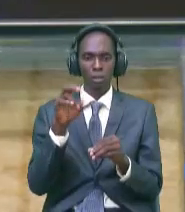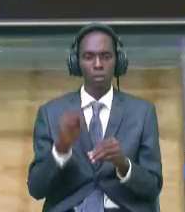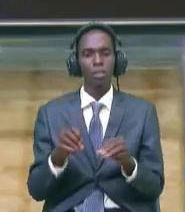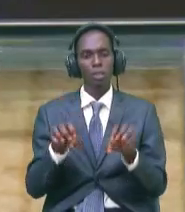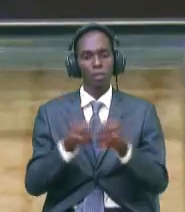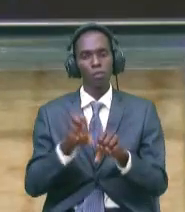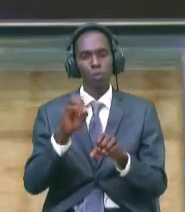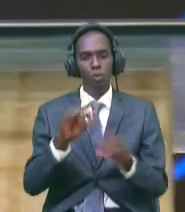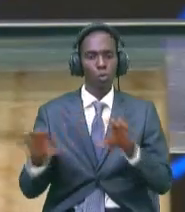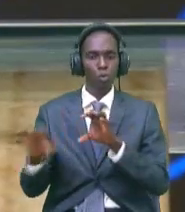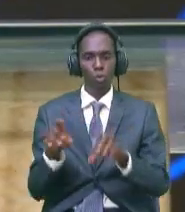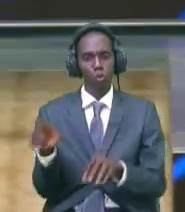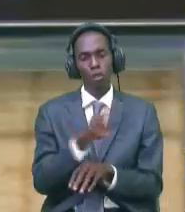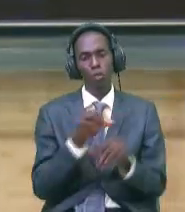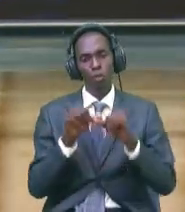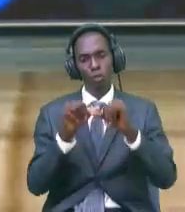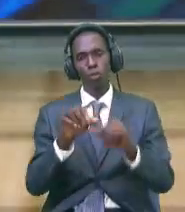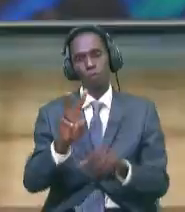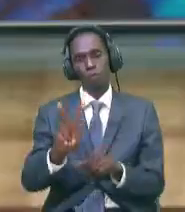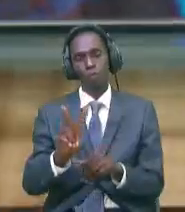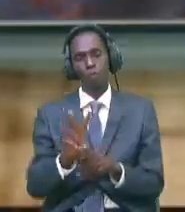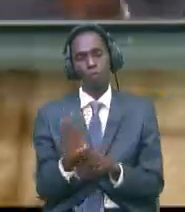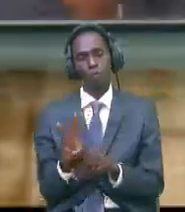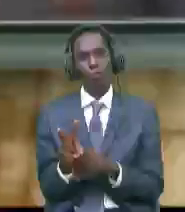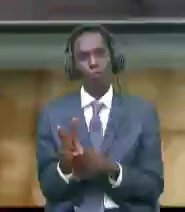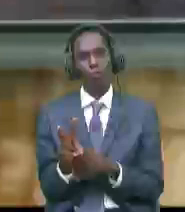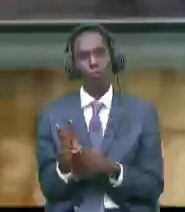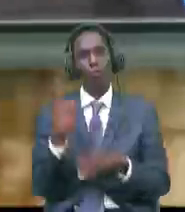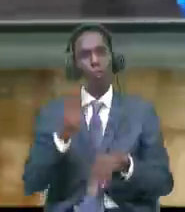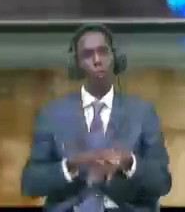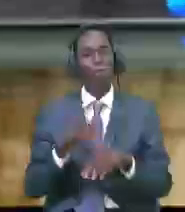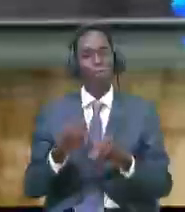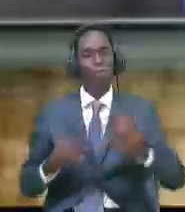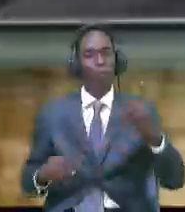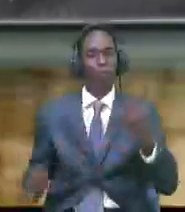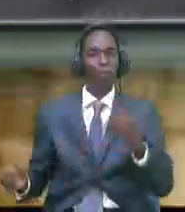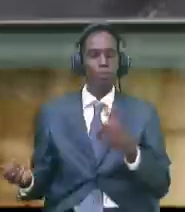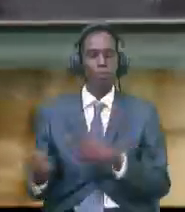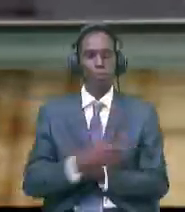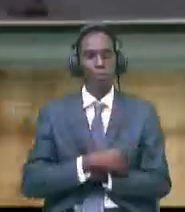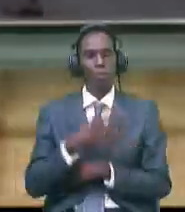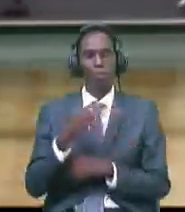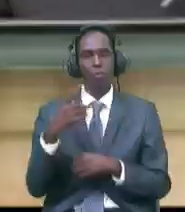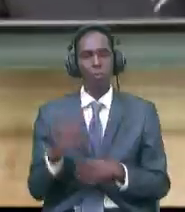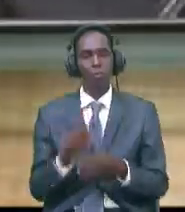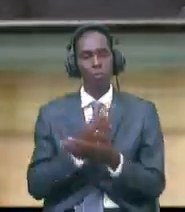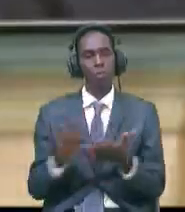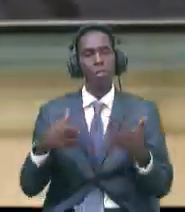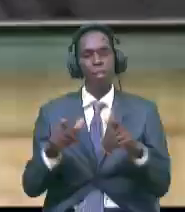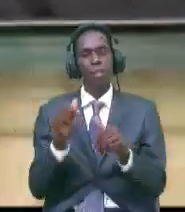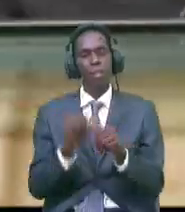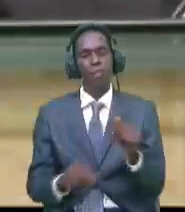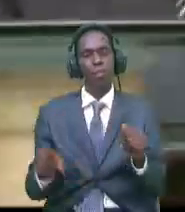ye. In verse 2 it says, upon the first day of the week, let every one of you lay